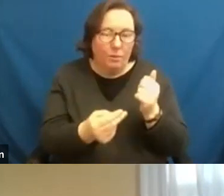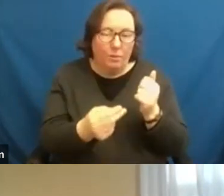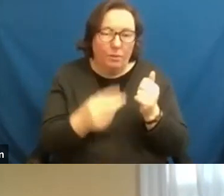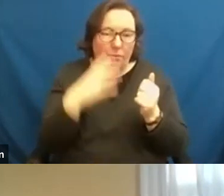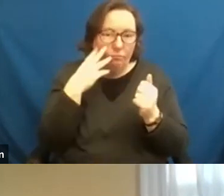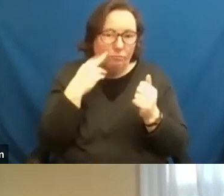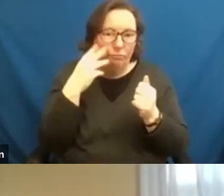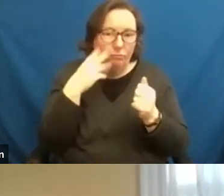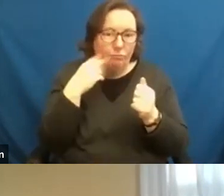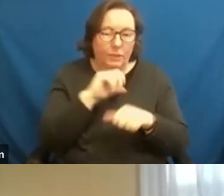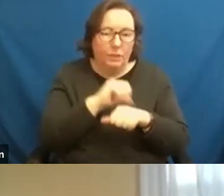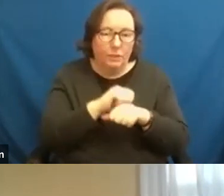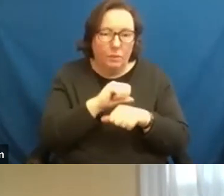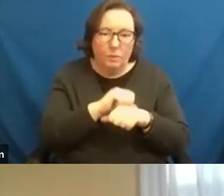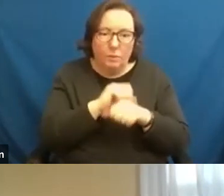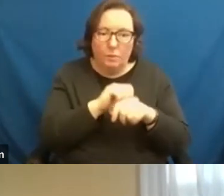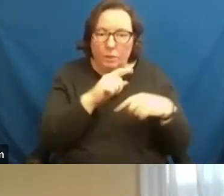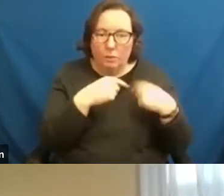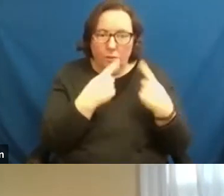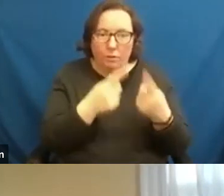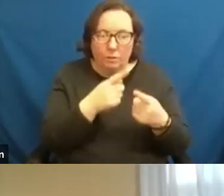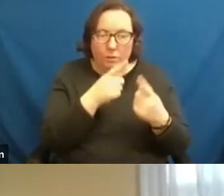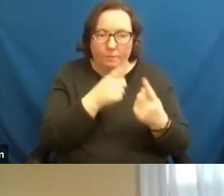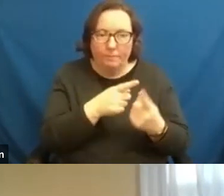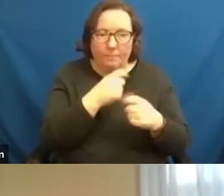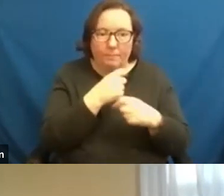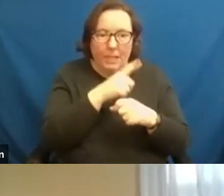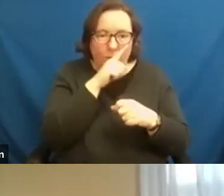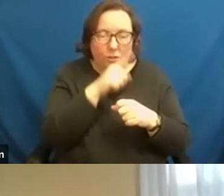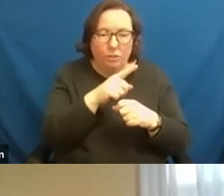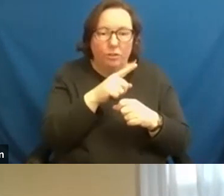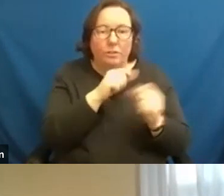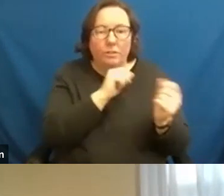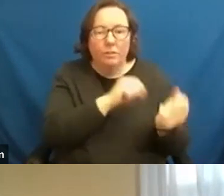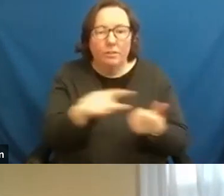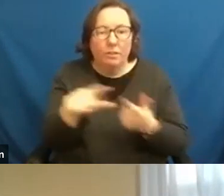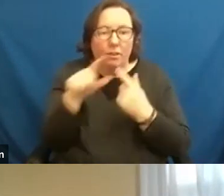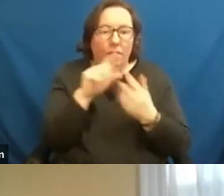worked tirelessly to ensure that all